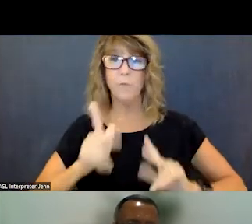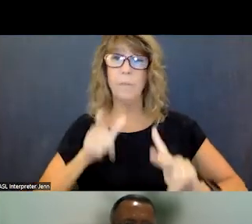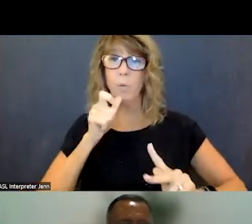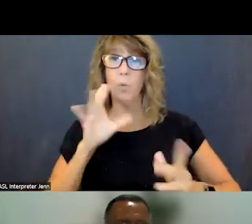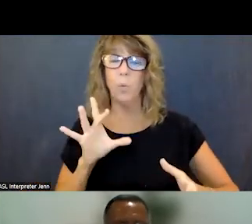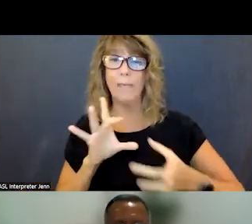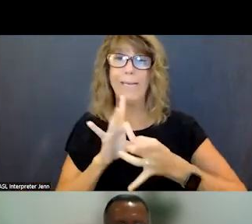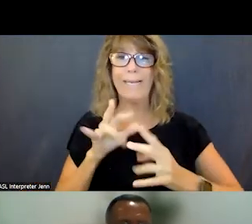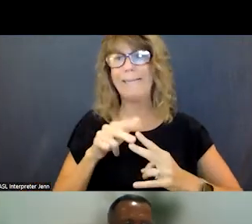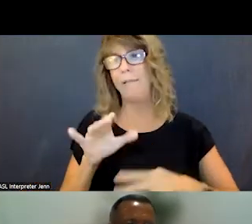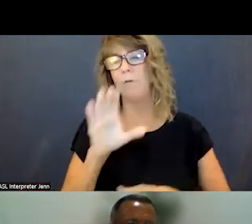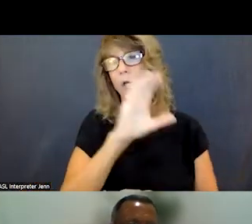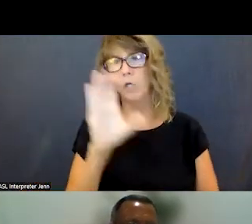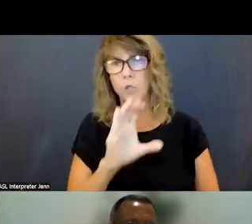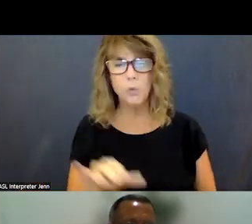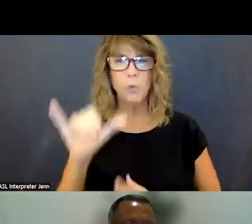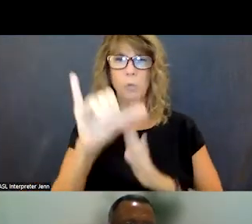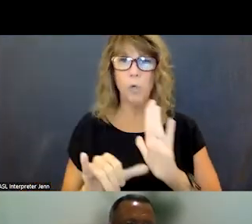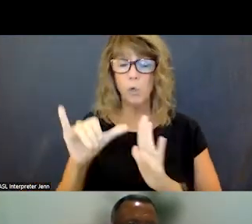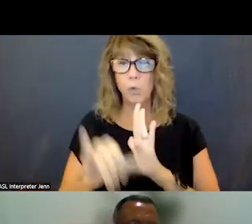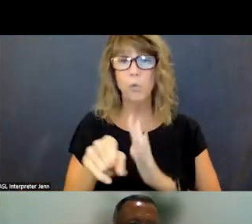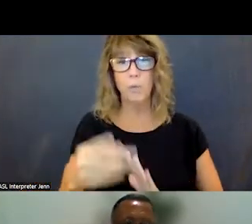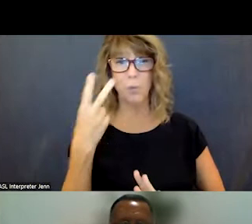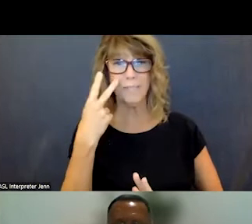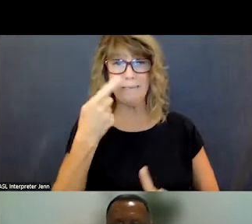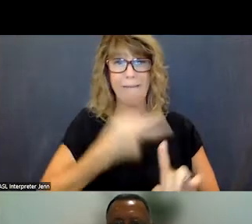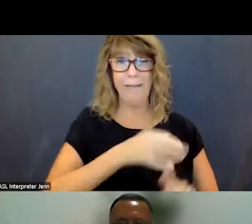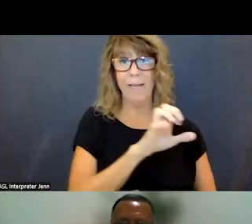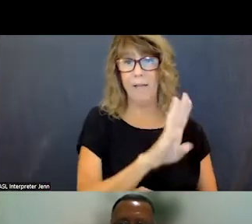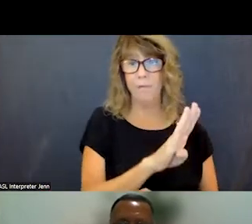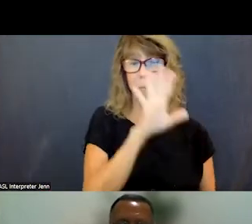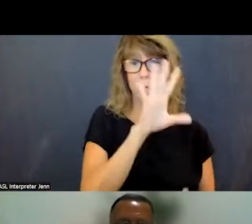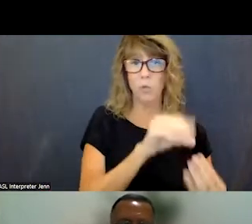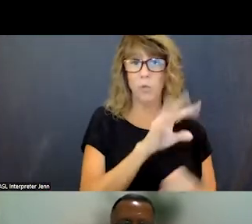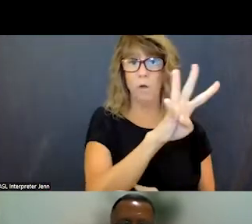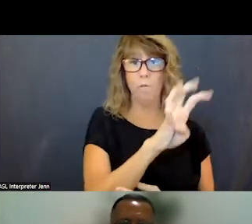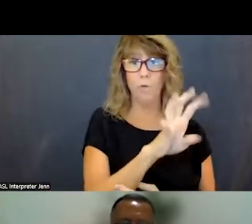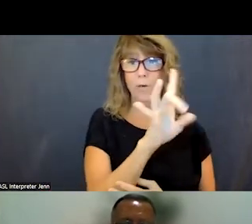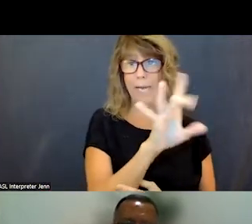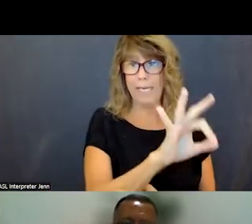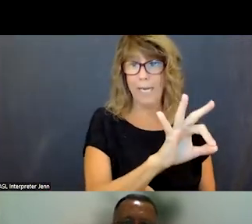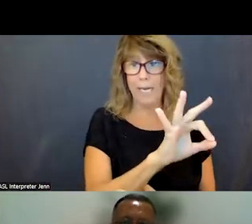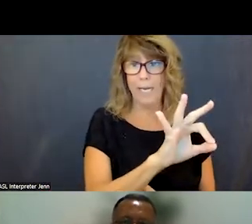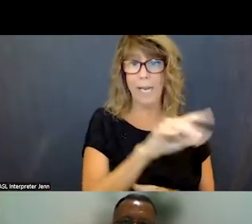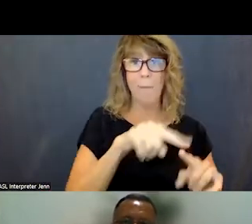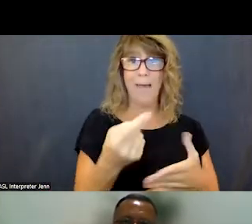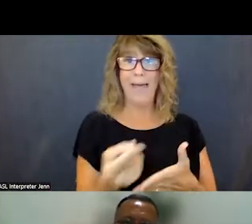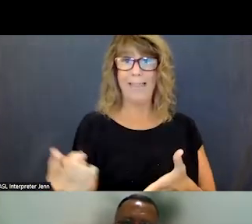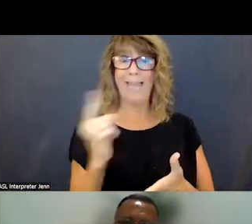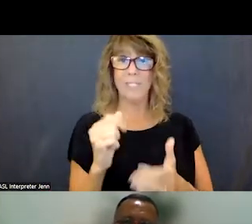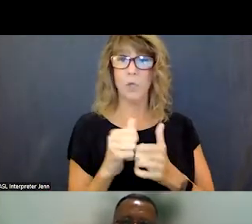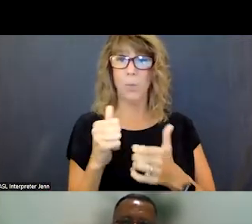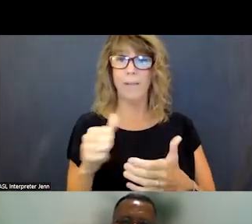by Zoom or connecting by YouTube. And you'll see in February a total of 489. But last week, with the